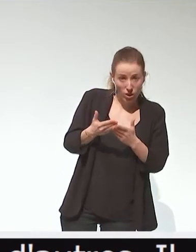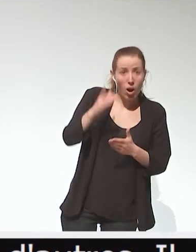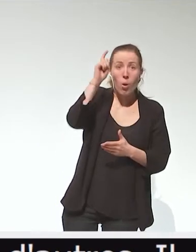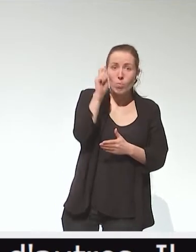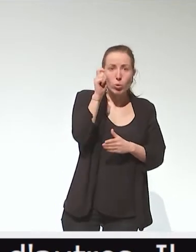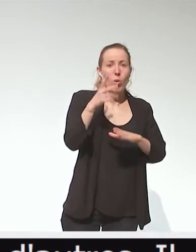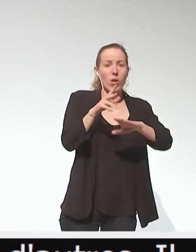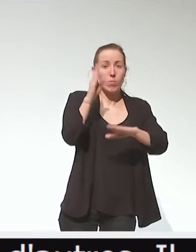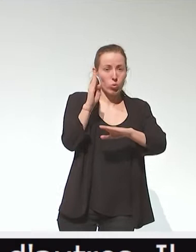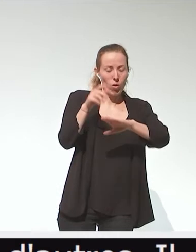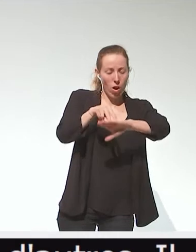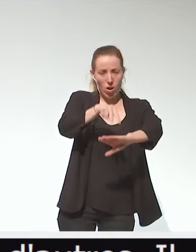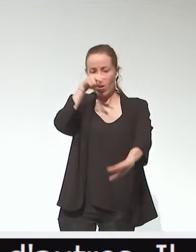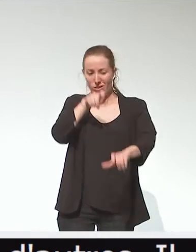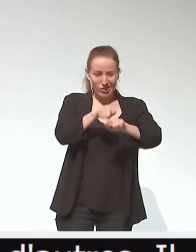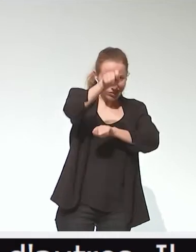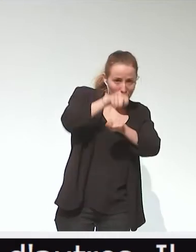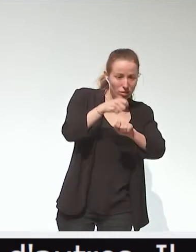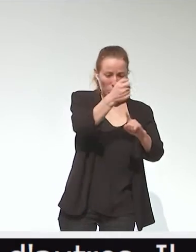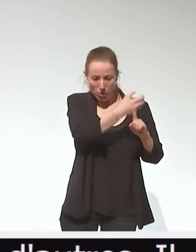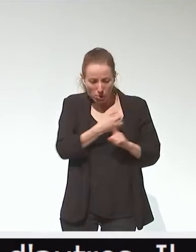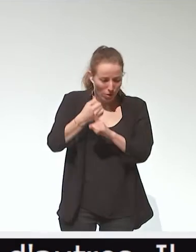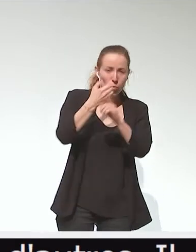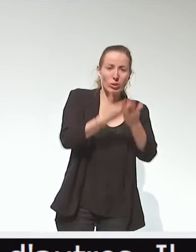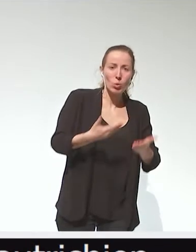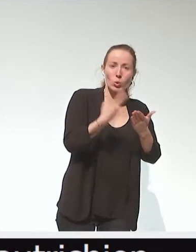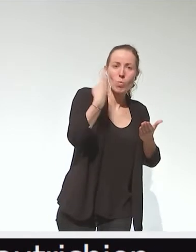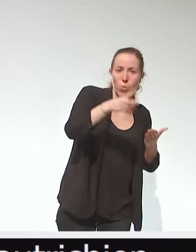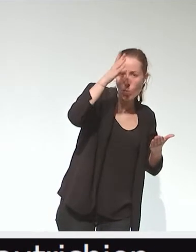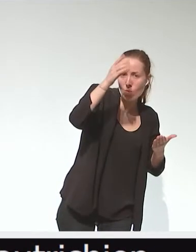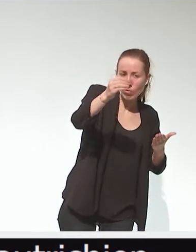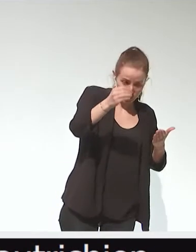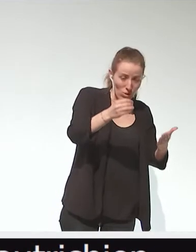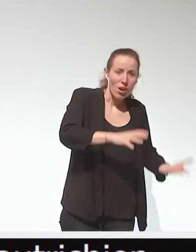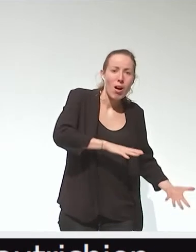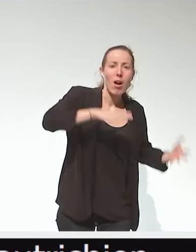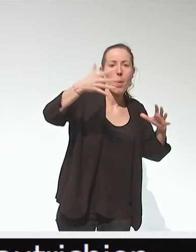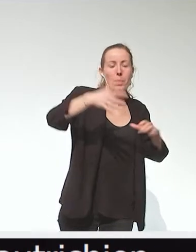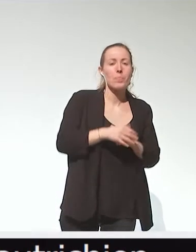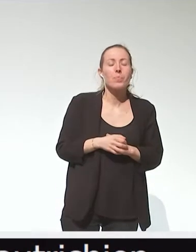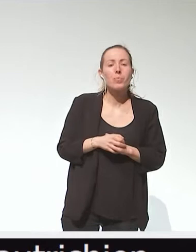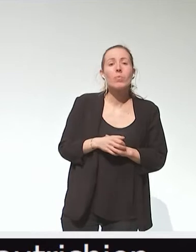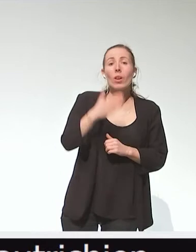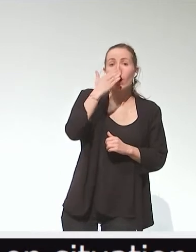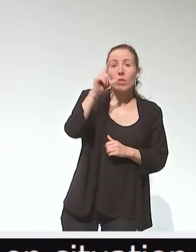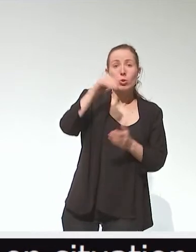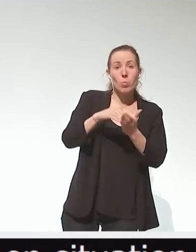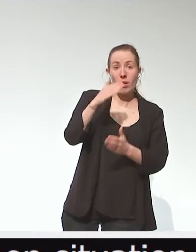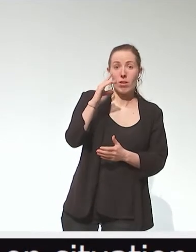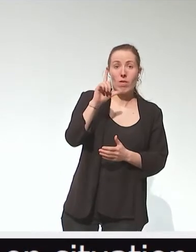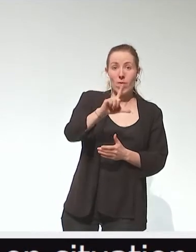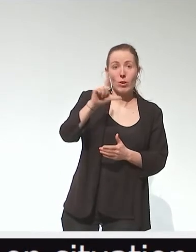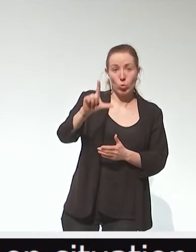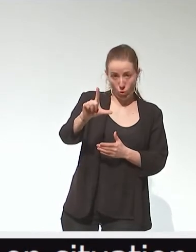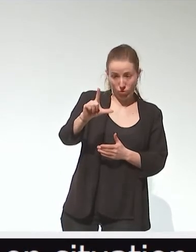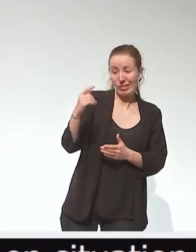But we need to measure and gauge their professional situation. At the end of February 2022,